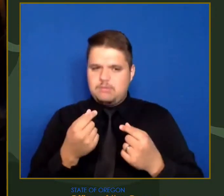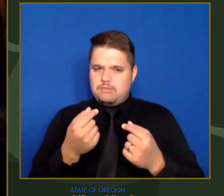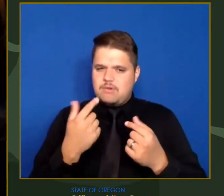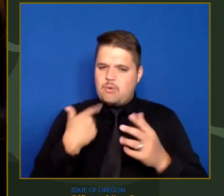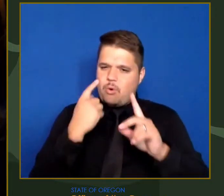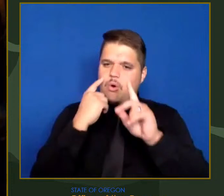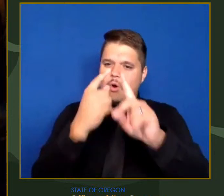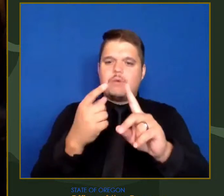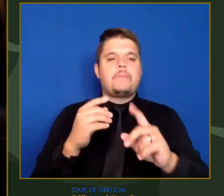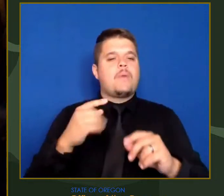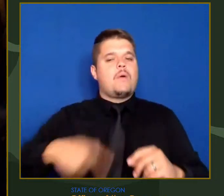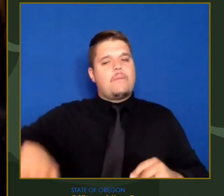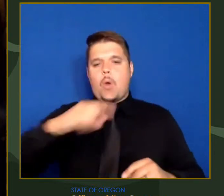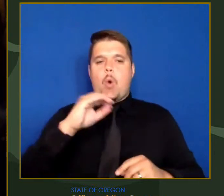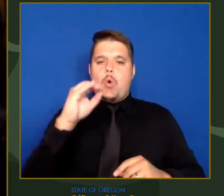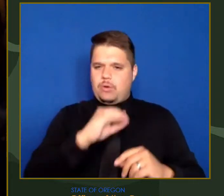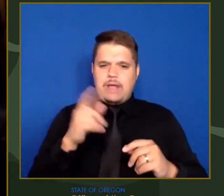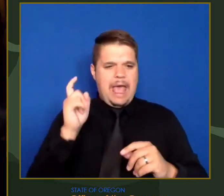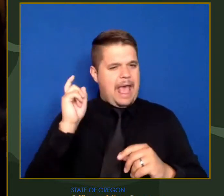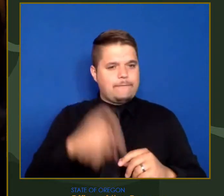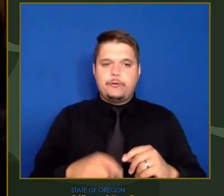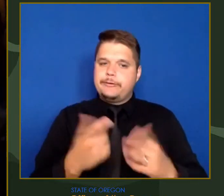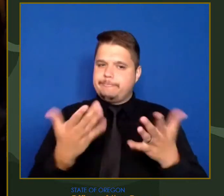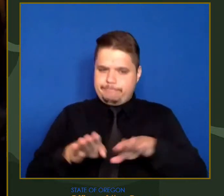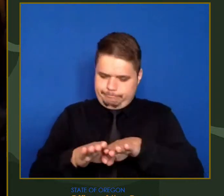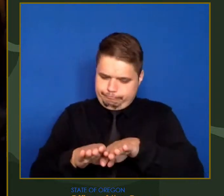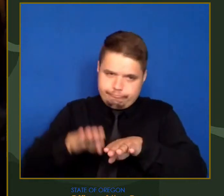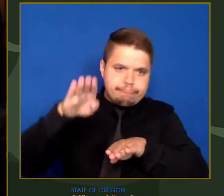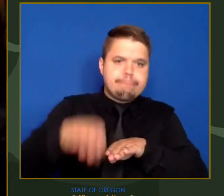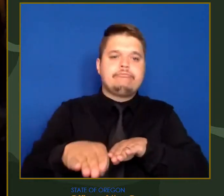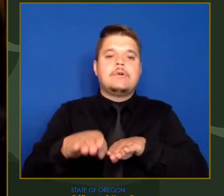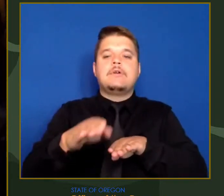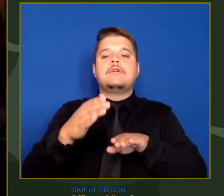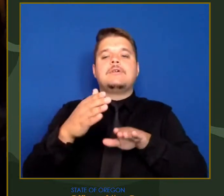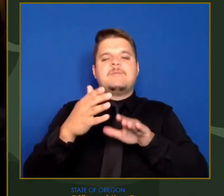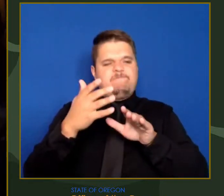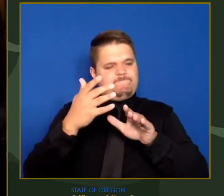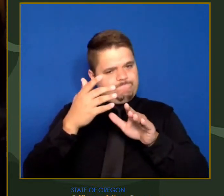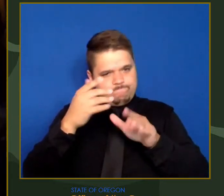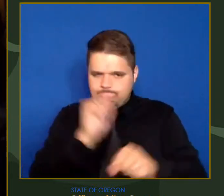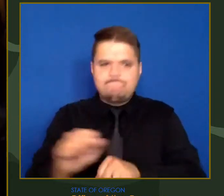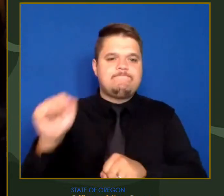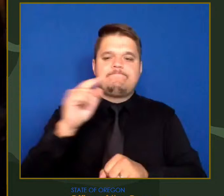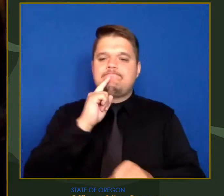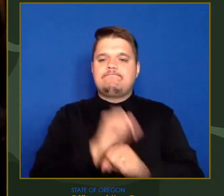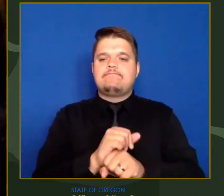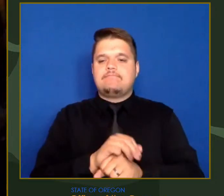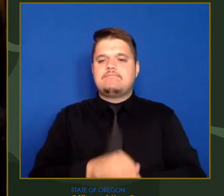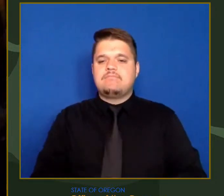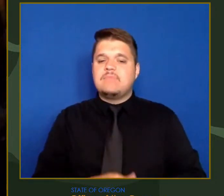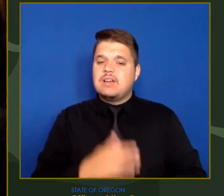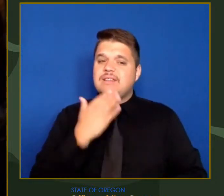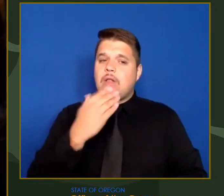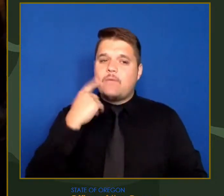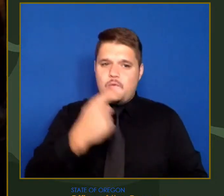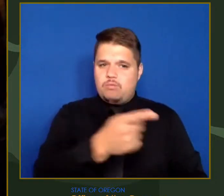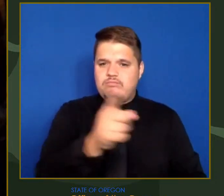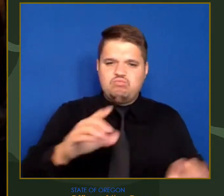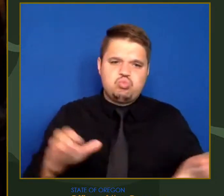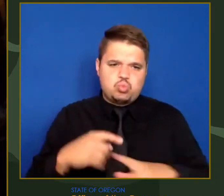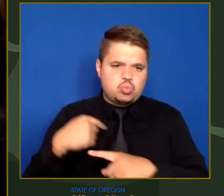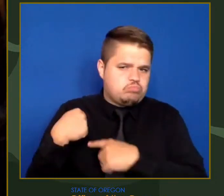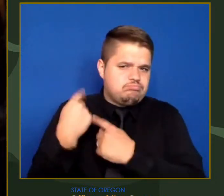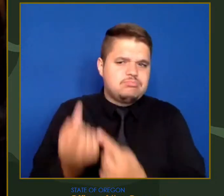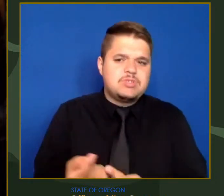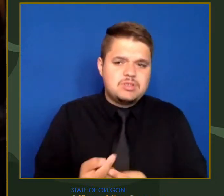tide. Thank you for that. During most of this pandemic, the only effective tools for keeping the virus at bay were keeping